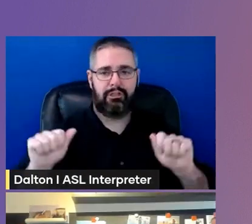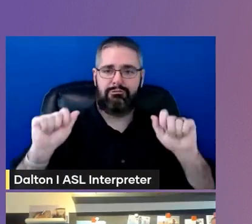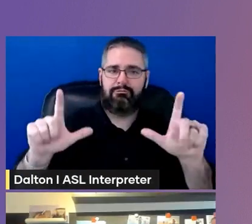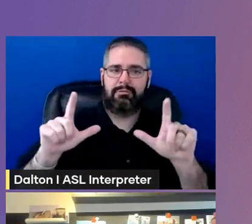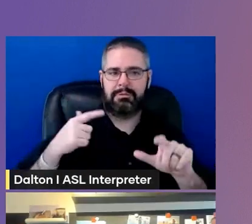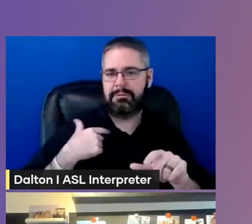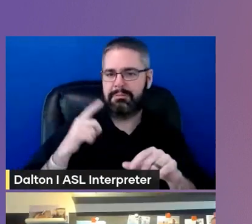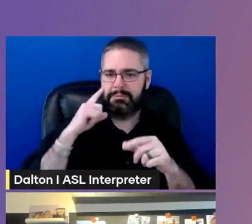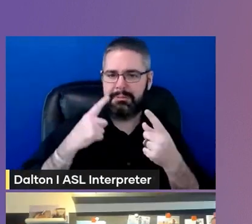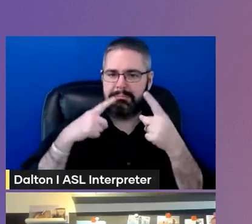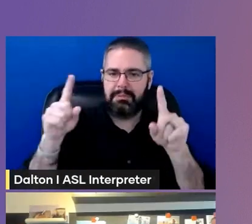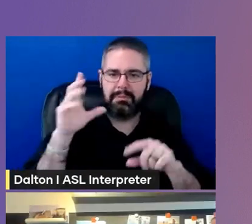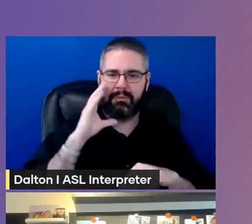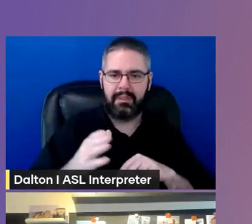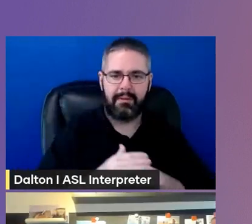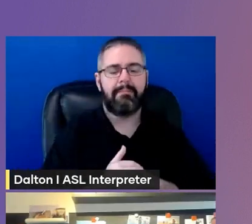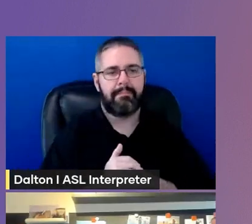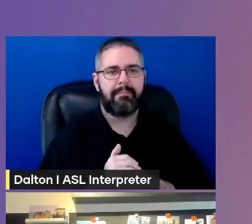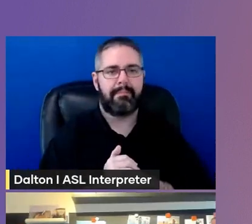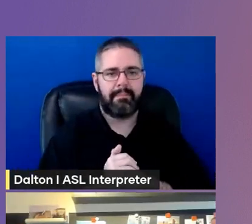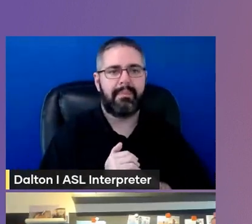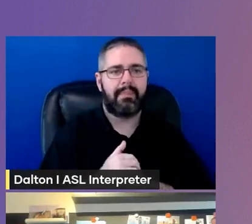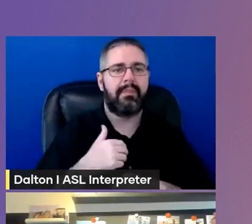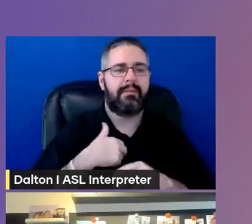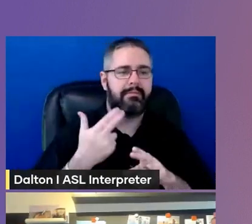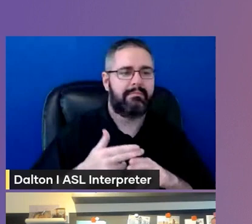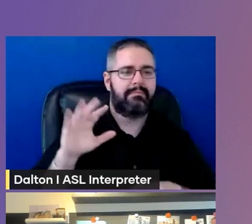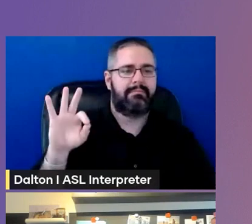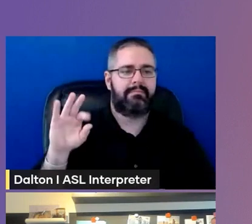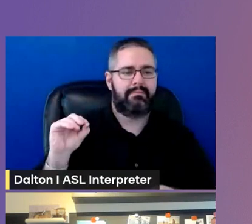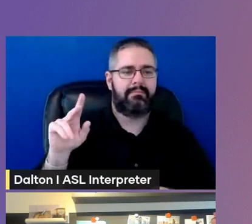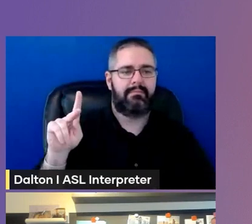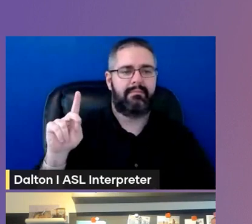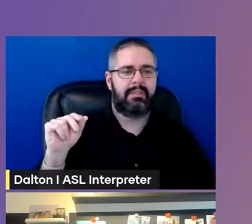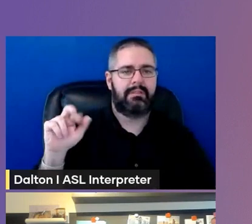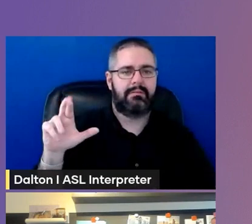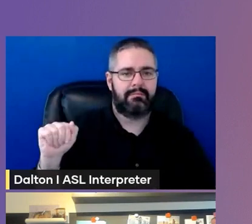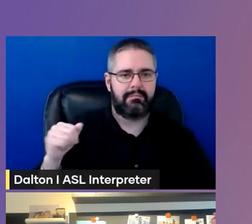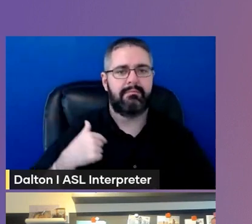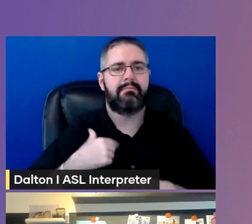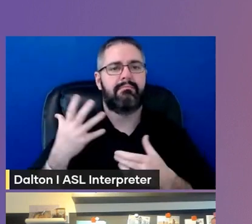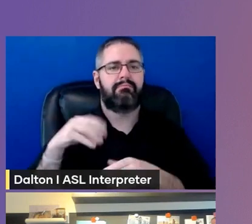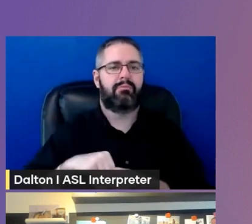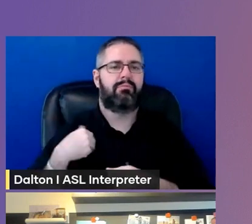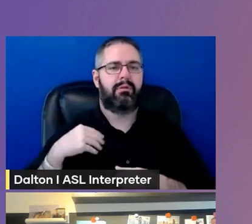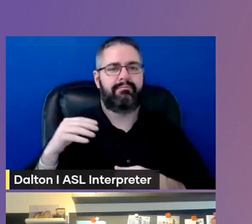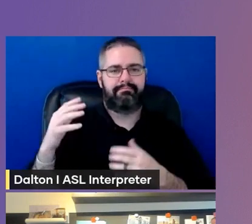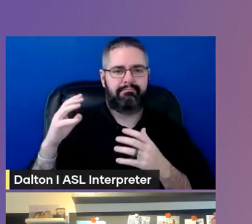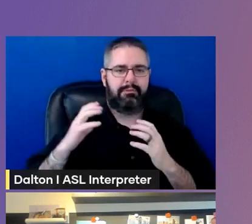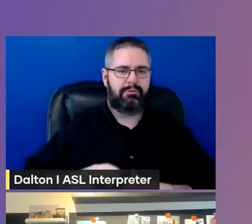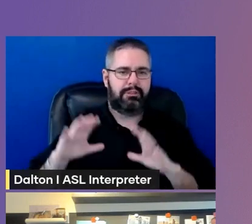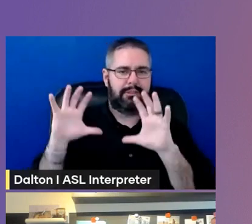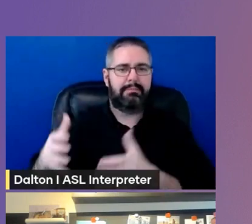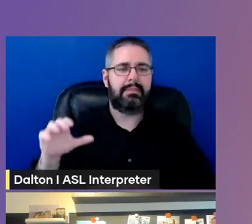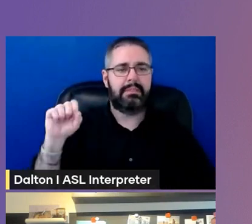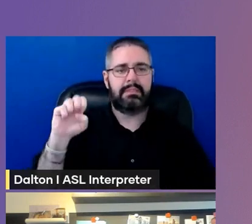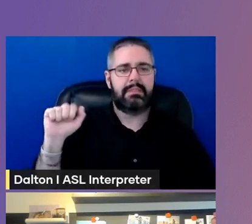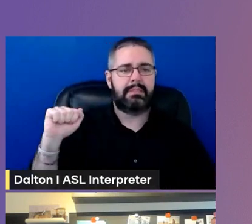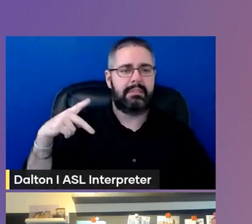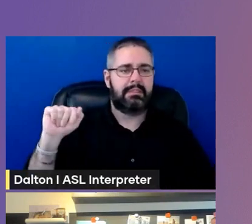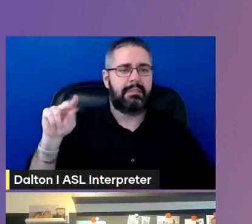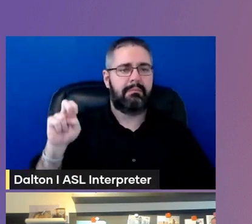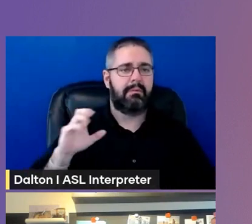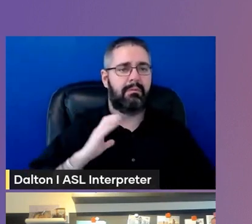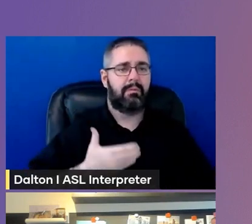plugin. So my name is Fokke Dekker. I'm part of the customer team at Seaplane. I'm also our resident Golang